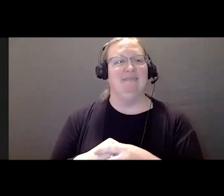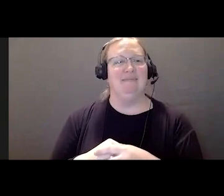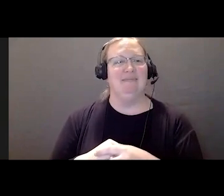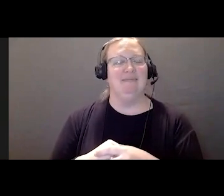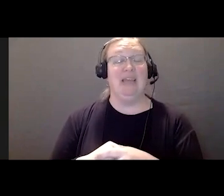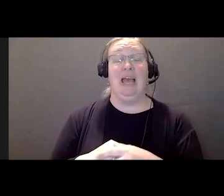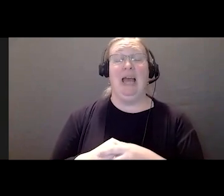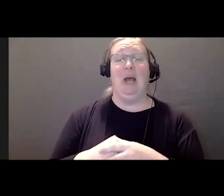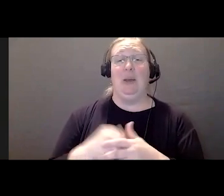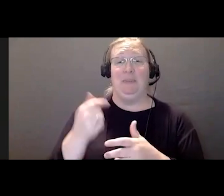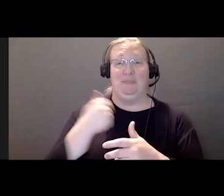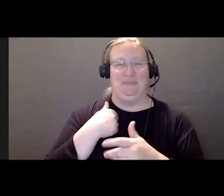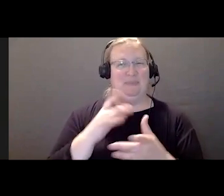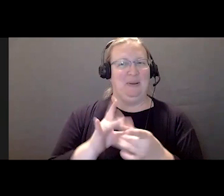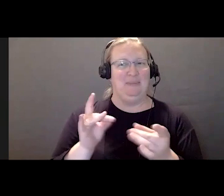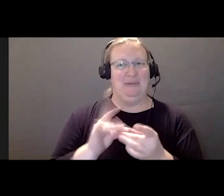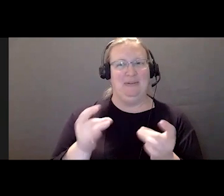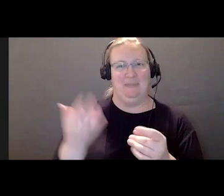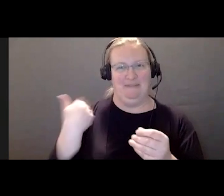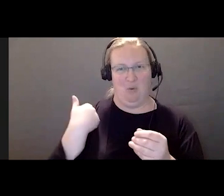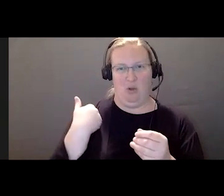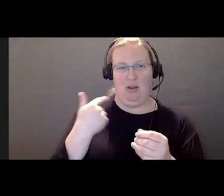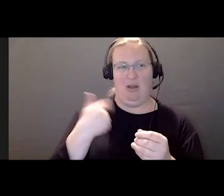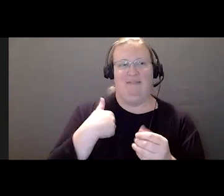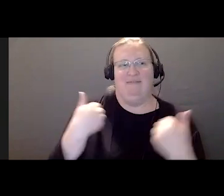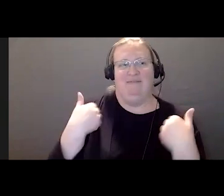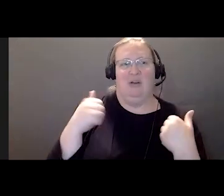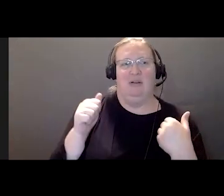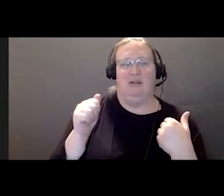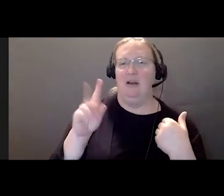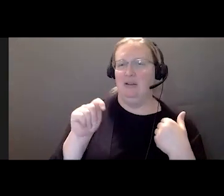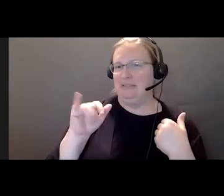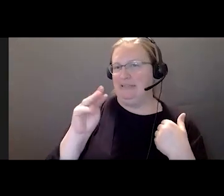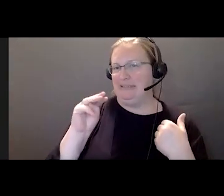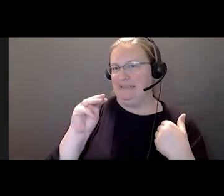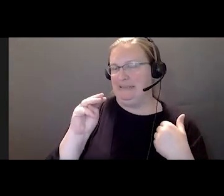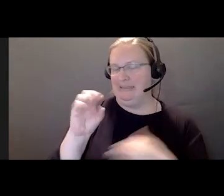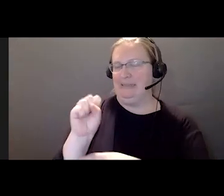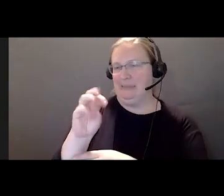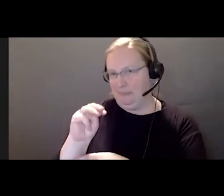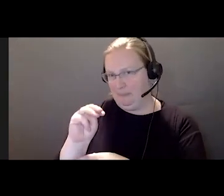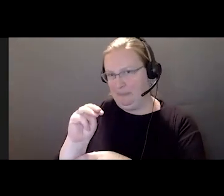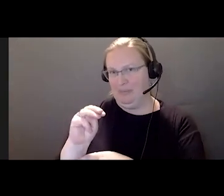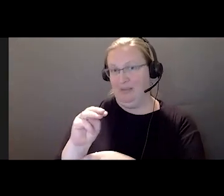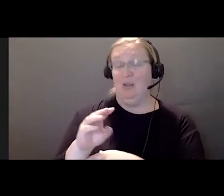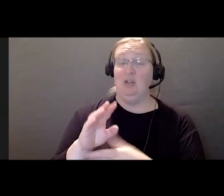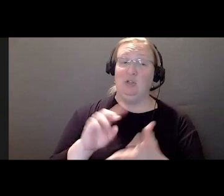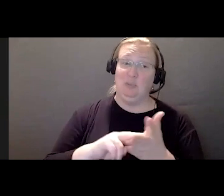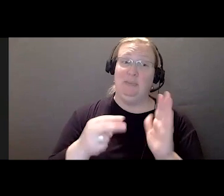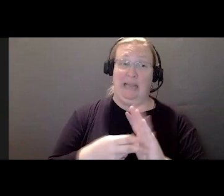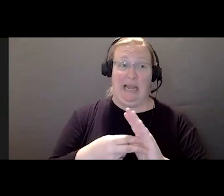As I mentioned earlier, I'm on the spectrum. This means I was the black sheep in the